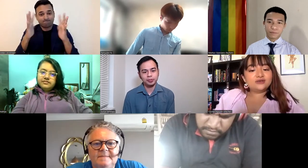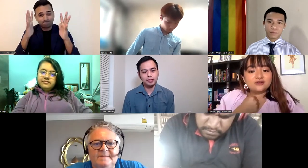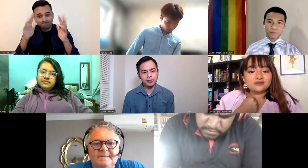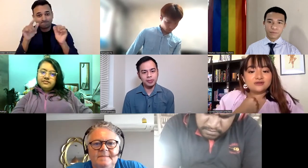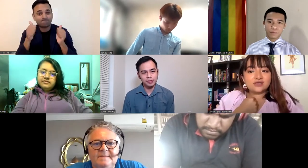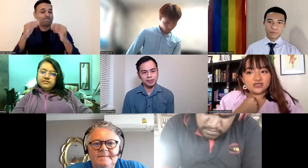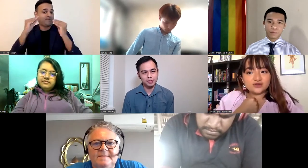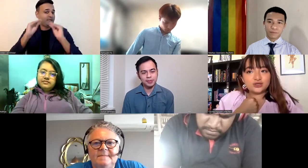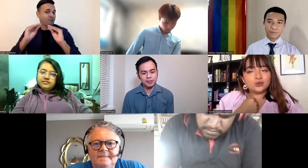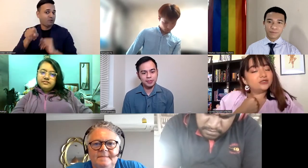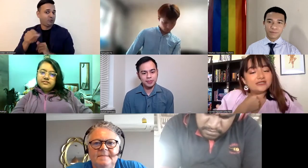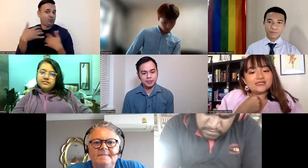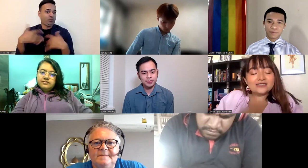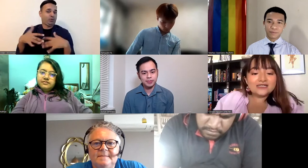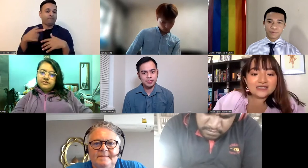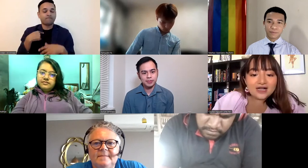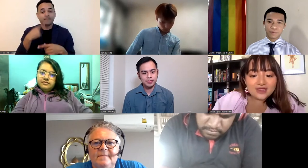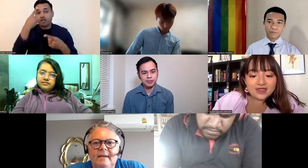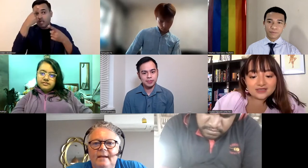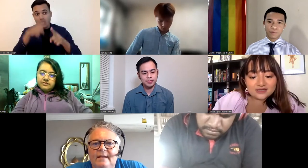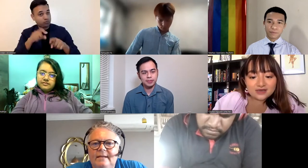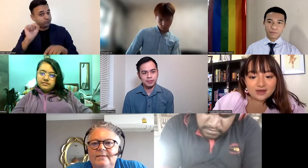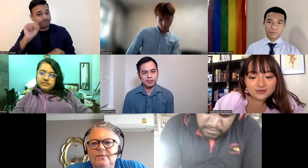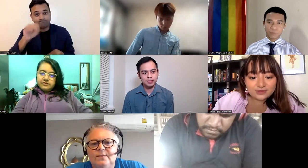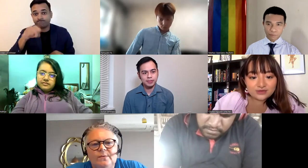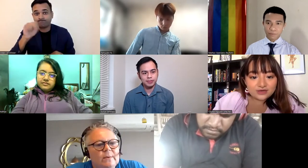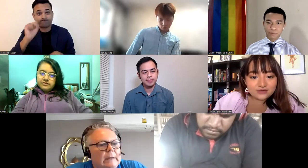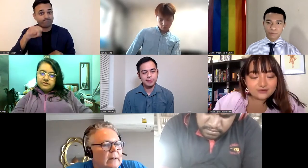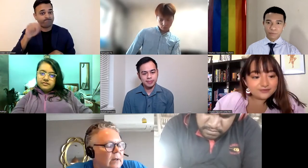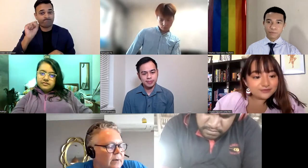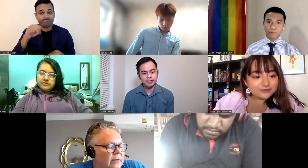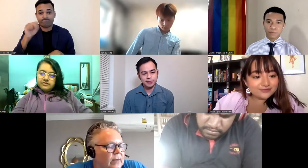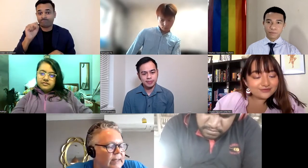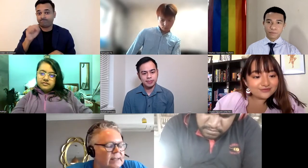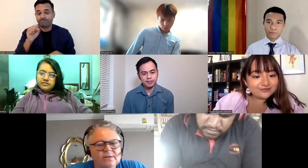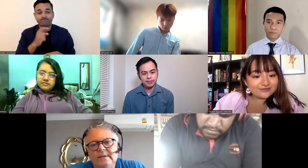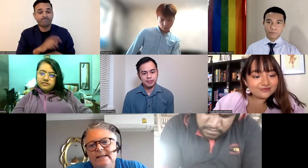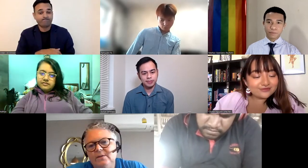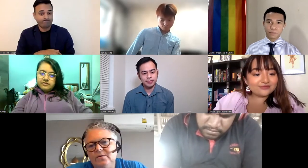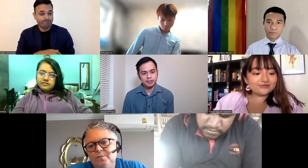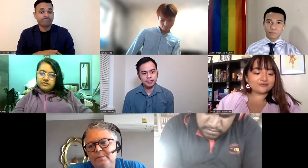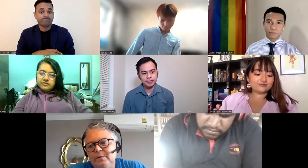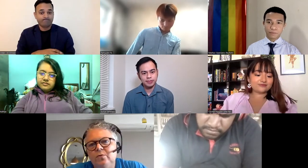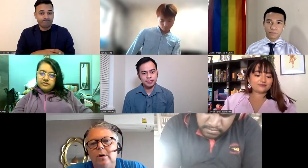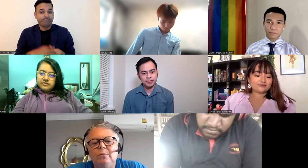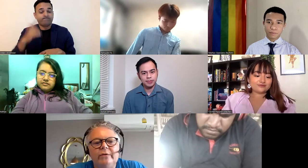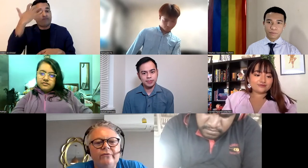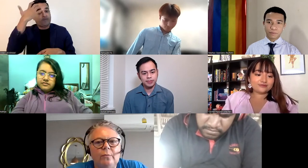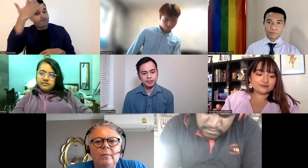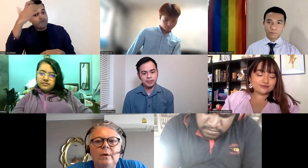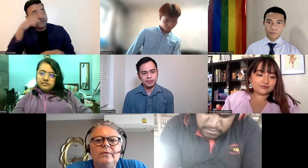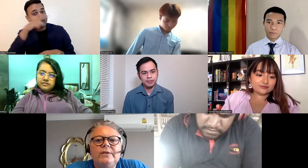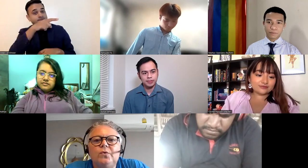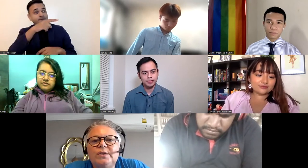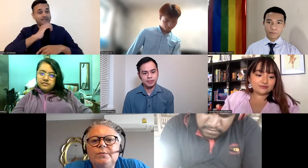just the individual. That's absolutely. There's also a couple of questions related to people who are more